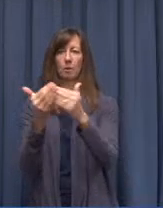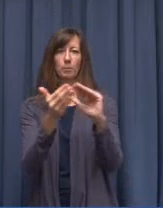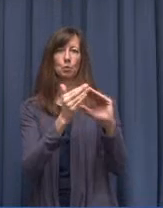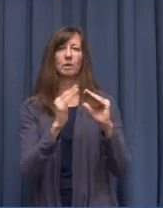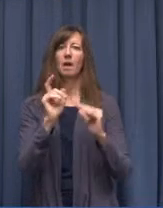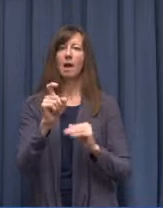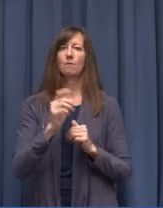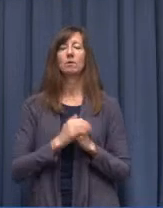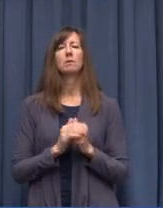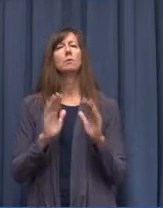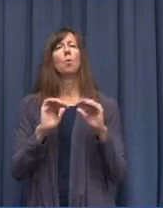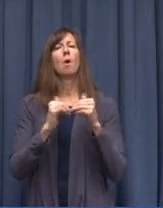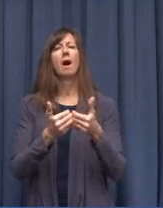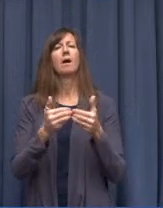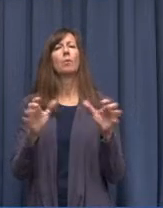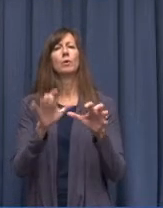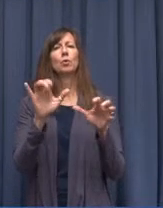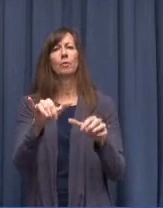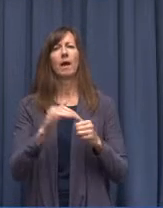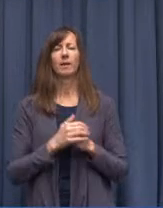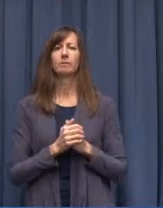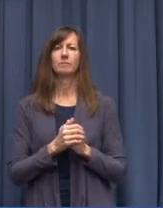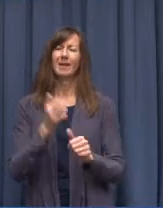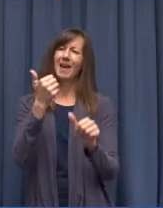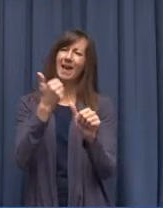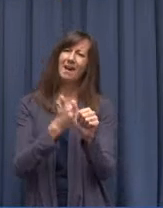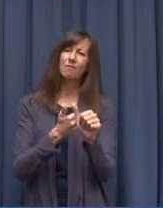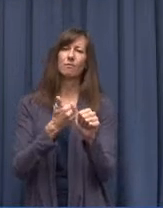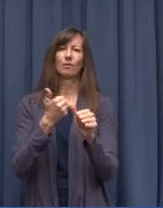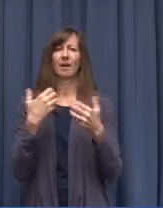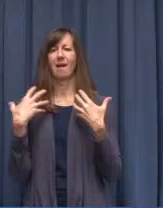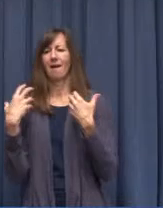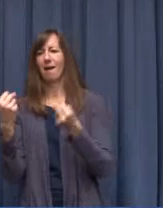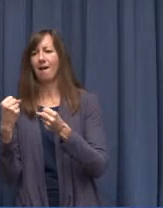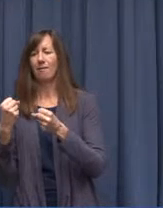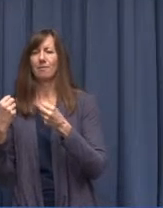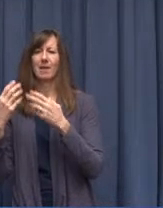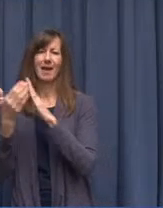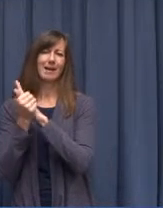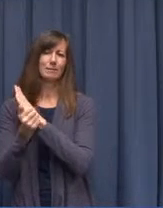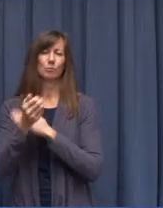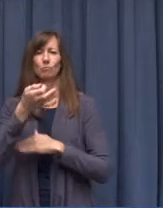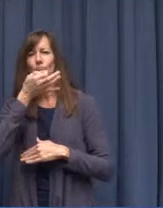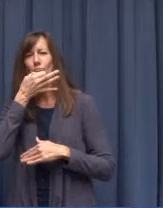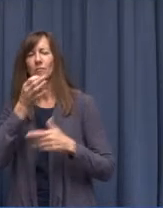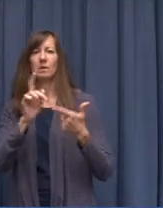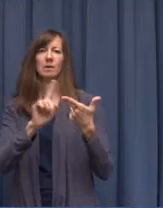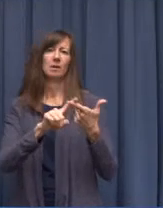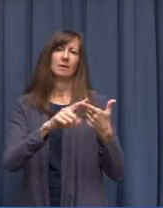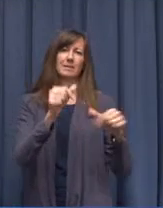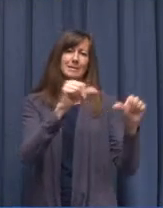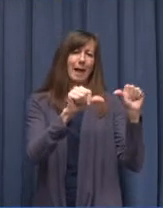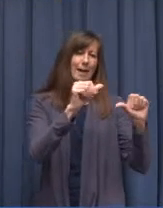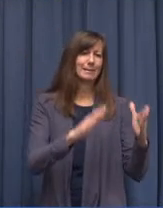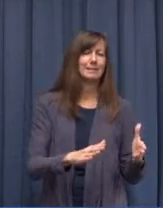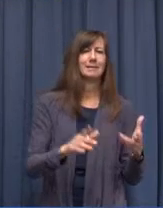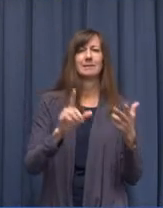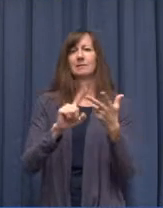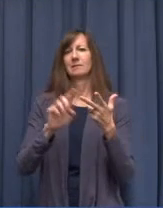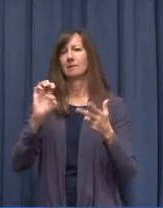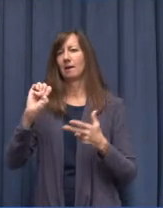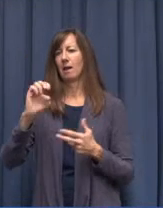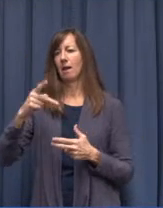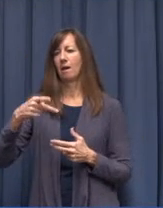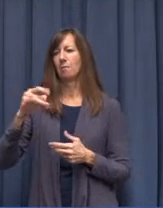saying this from day one. Every health expert, every scientist, every epidemiologist has been saying the most important things that we can continue